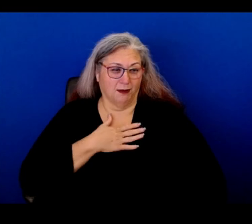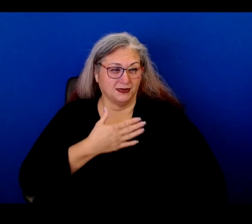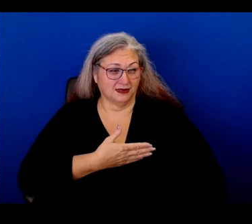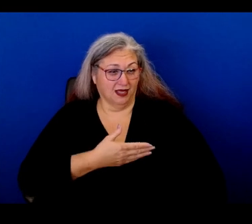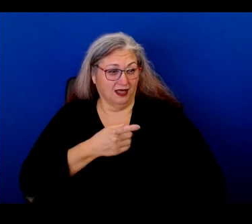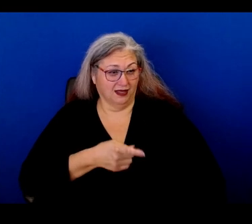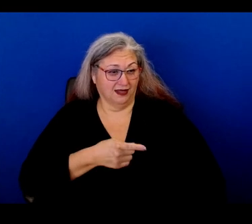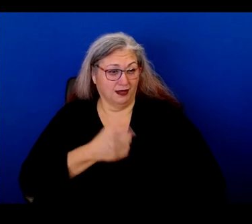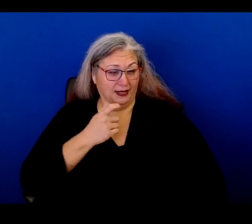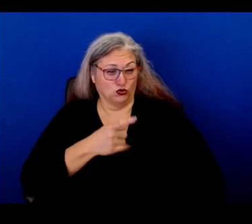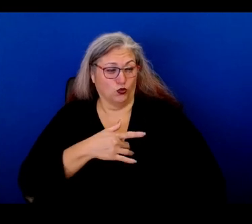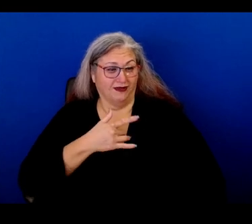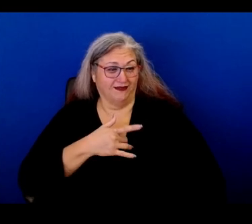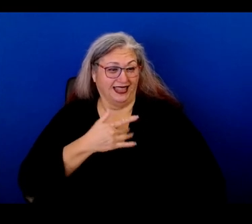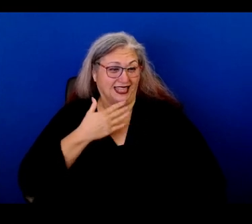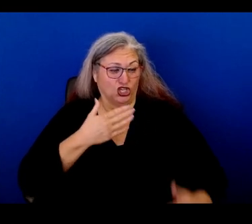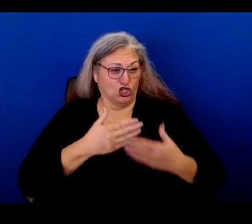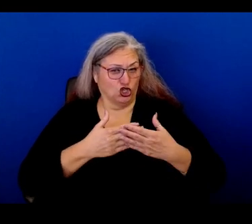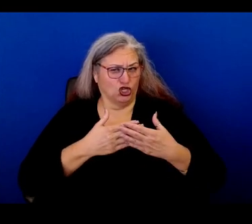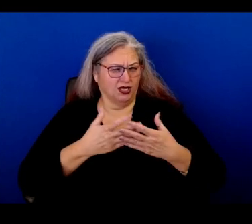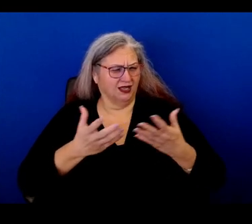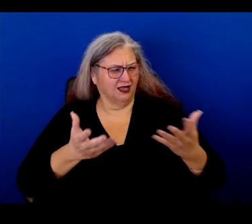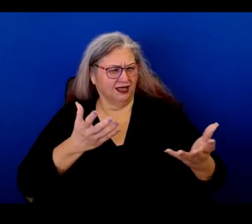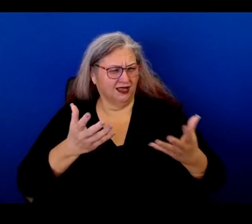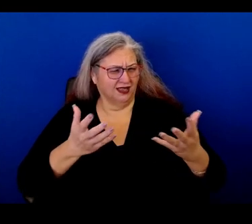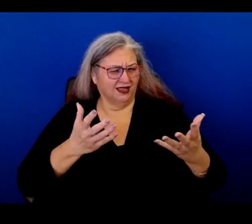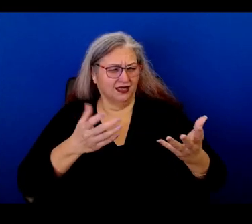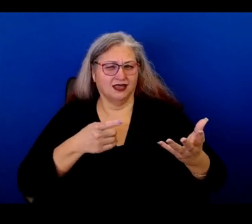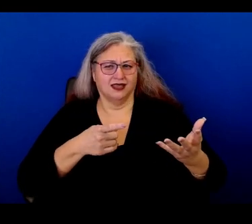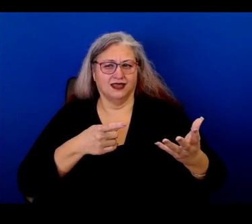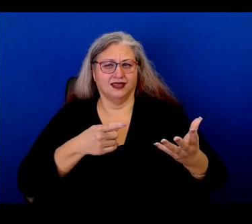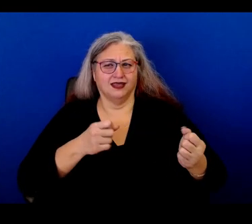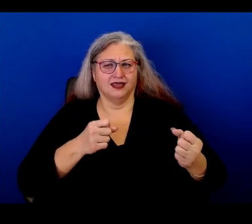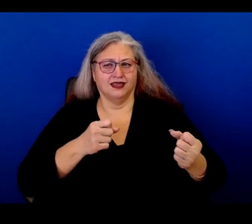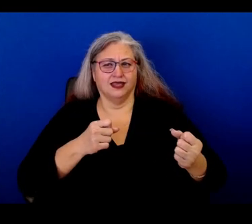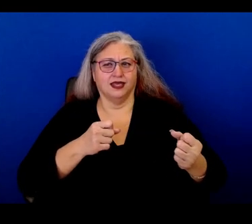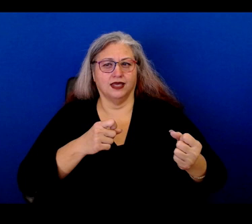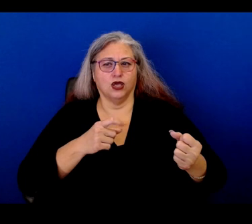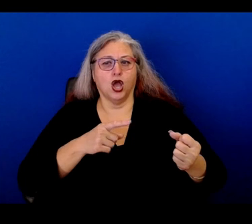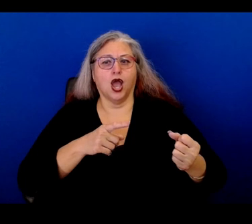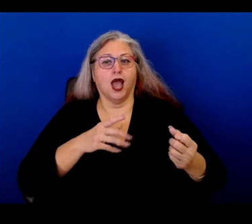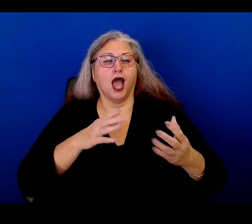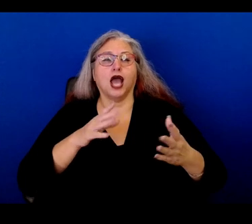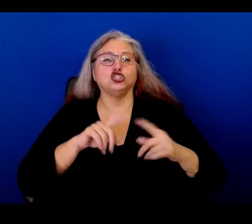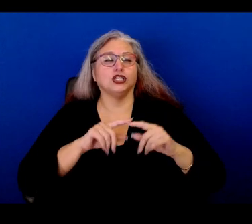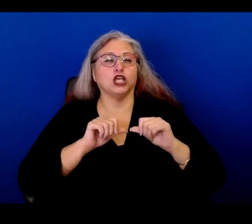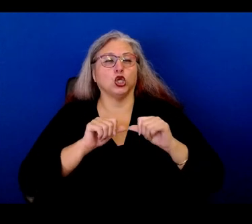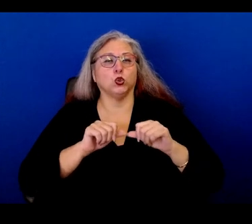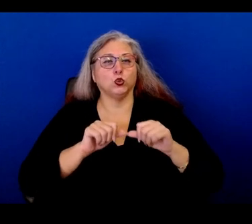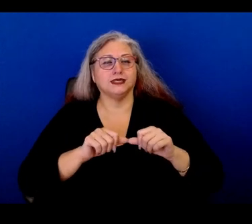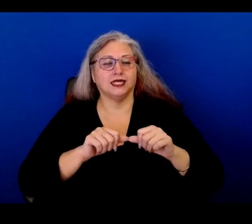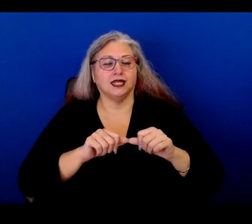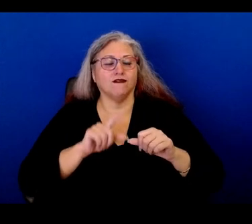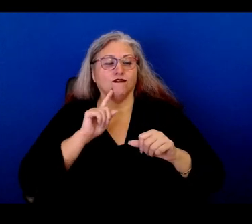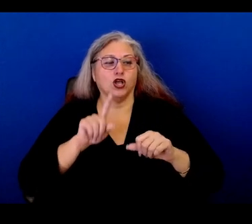like feeling good. That's like, just use it as for as long as it